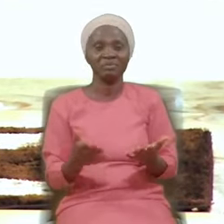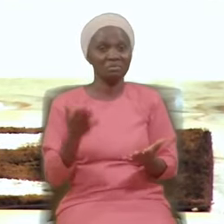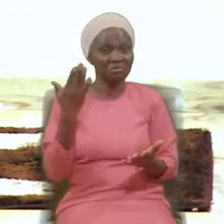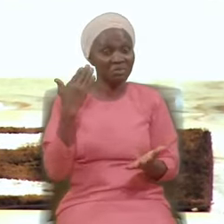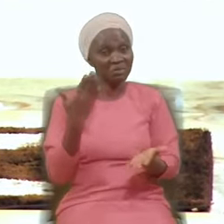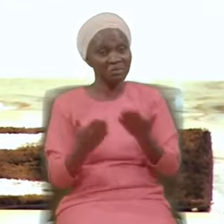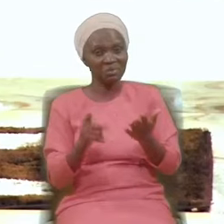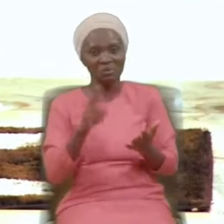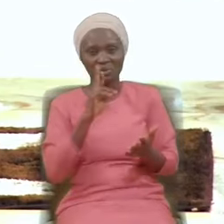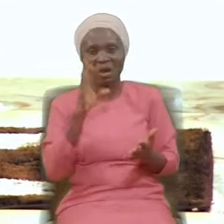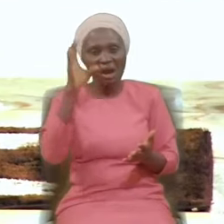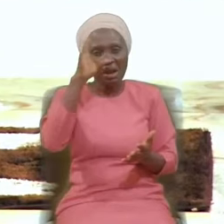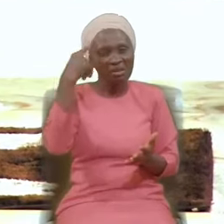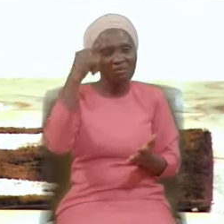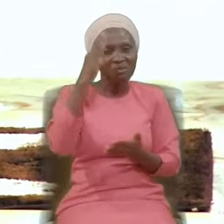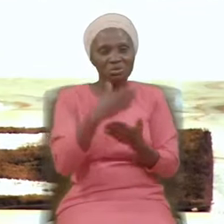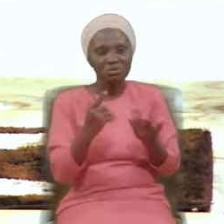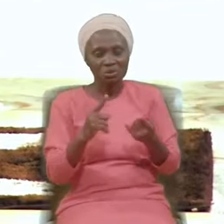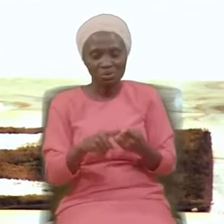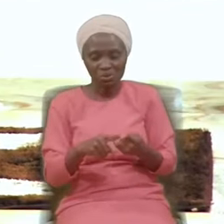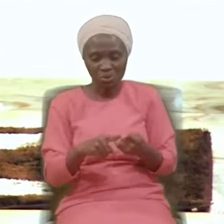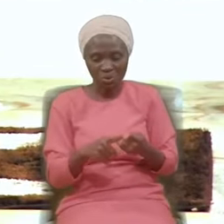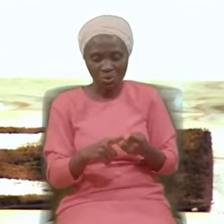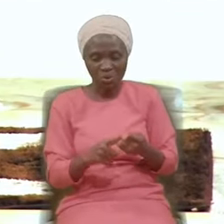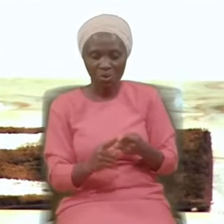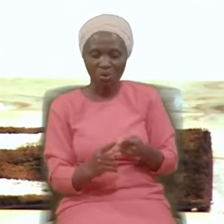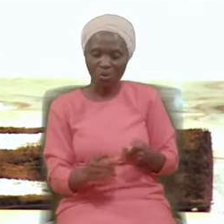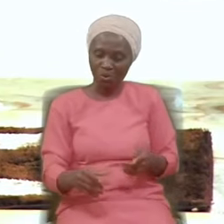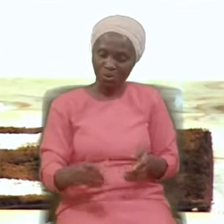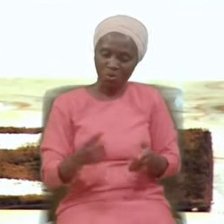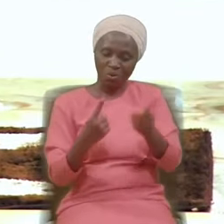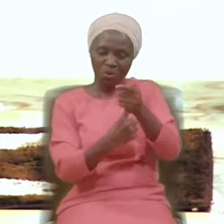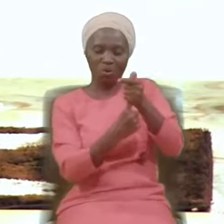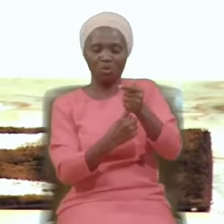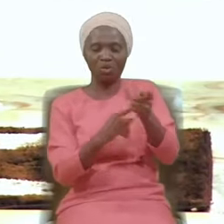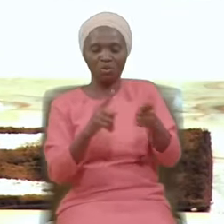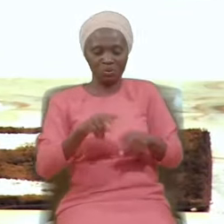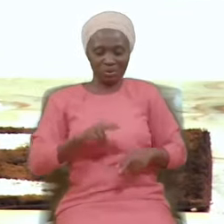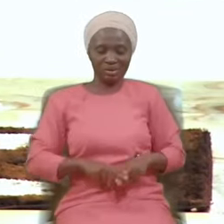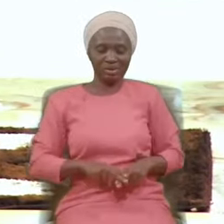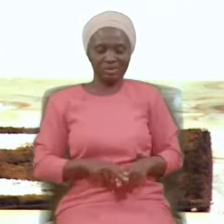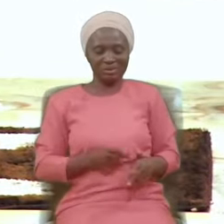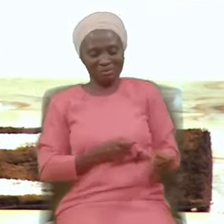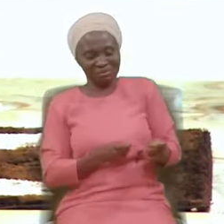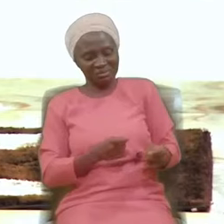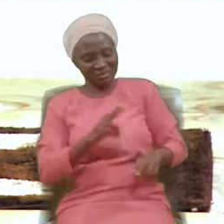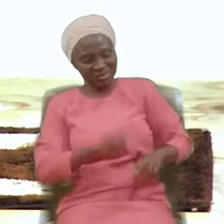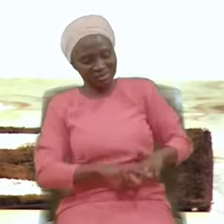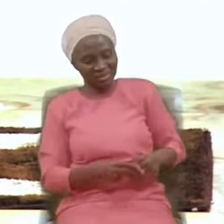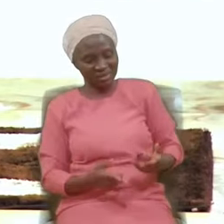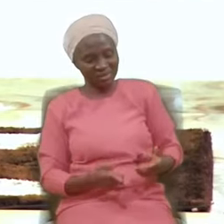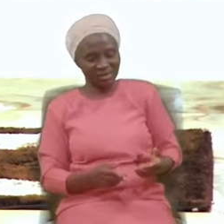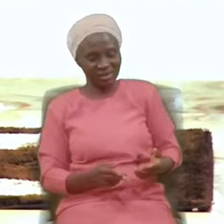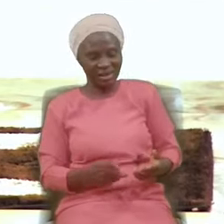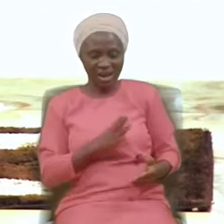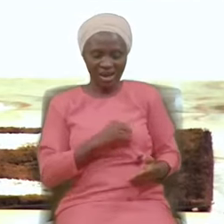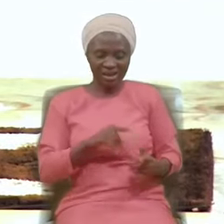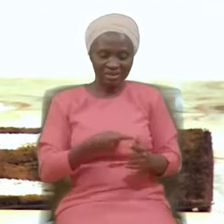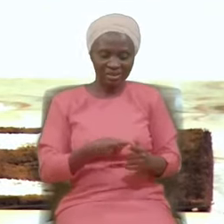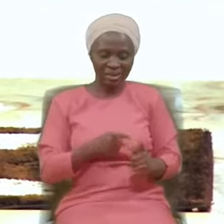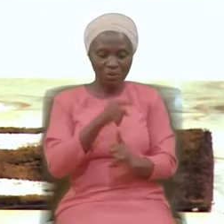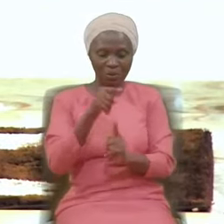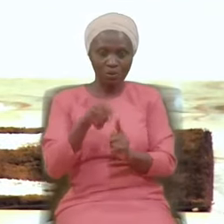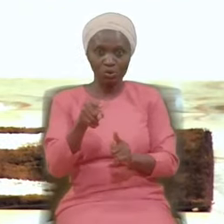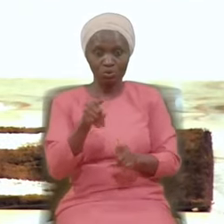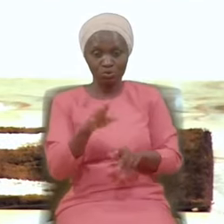down. And then you get up and walk a few steps again. And you're looking for something. And it's like, you know, your